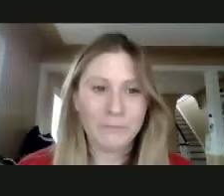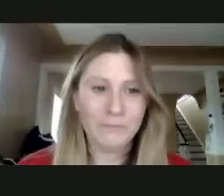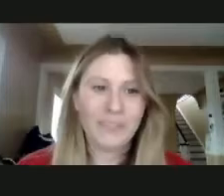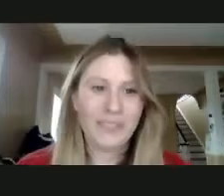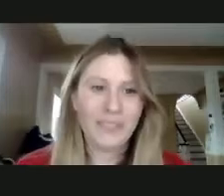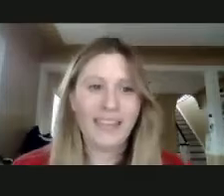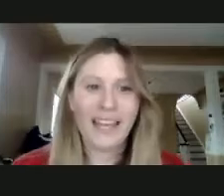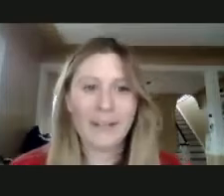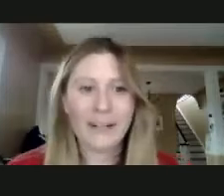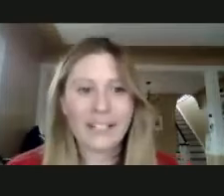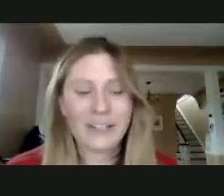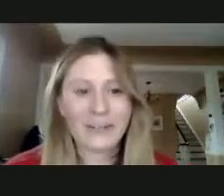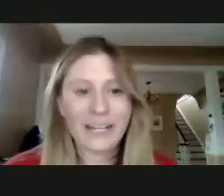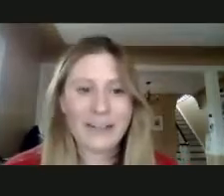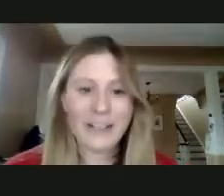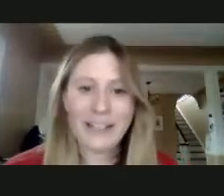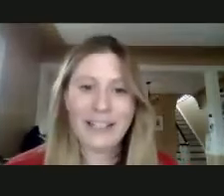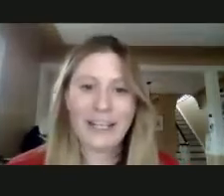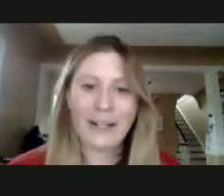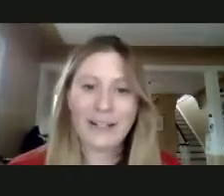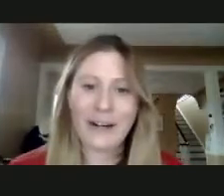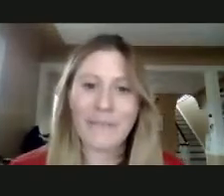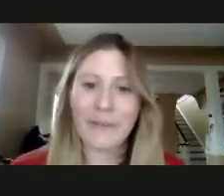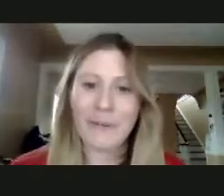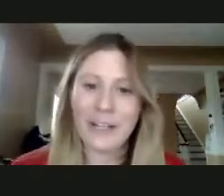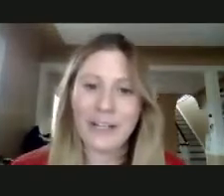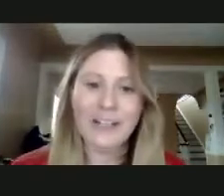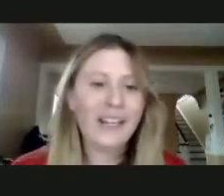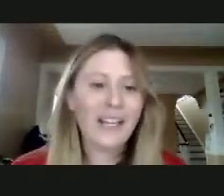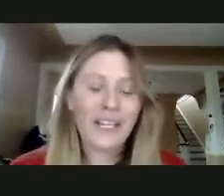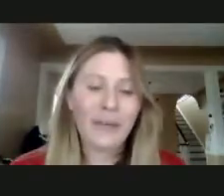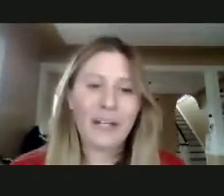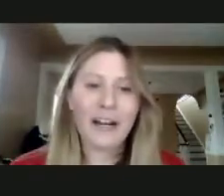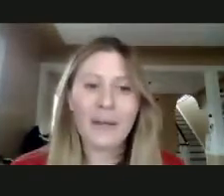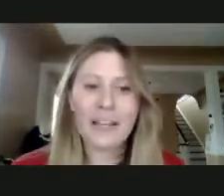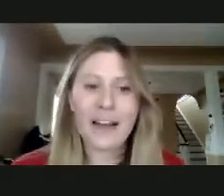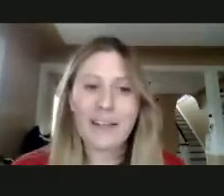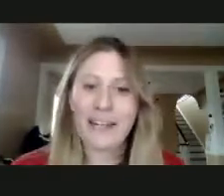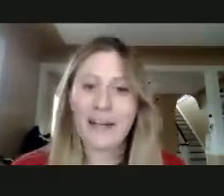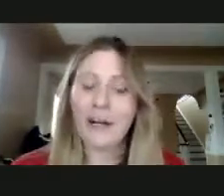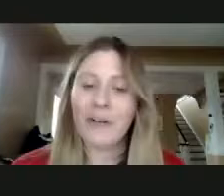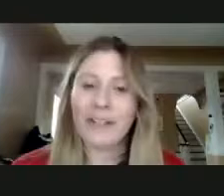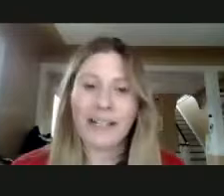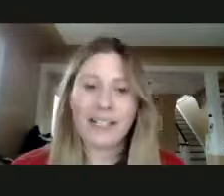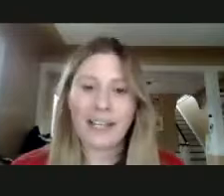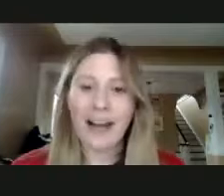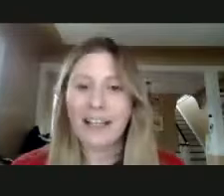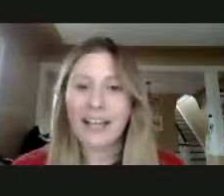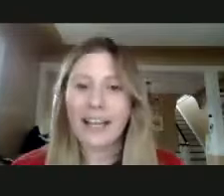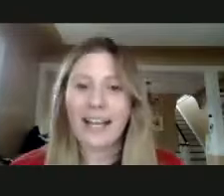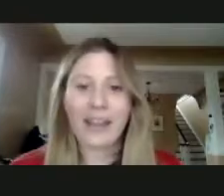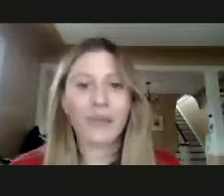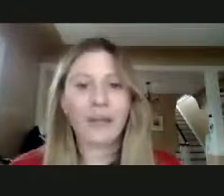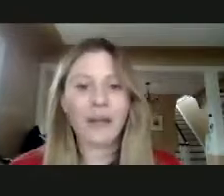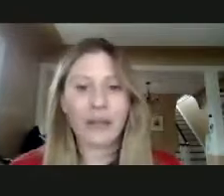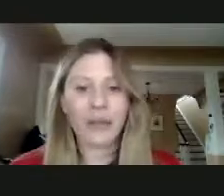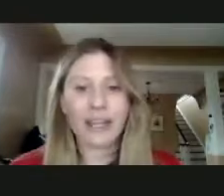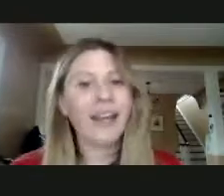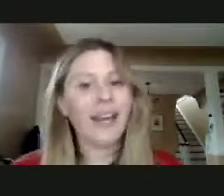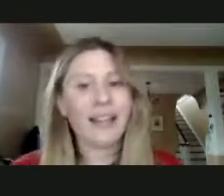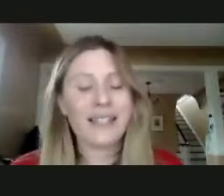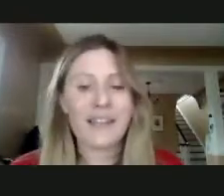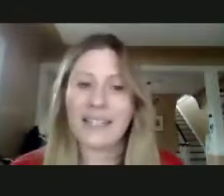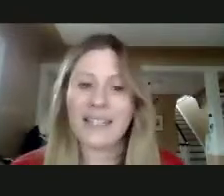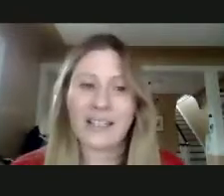city. And for additional resources, here's our information. You can always call us at our COVID-19 hotline at